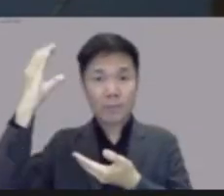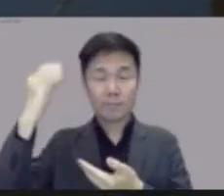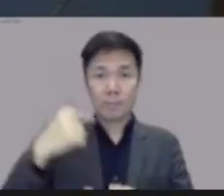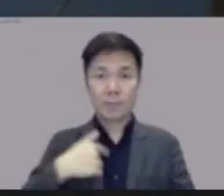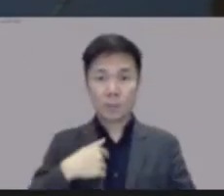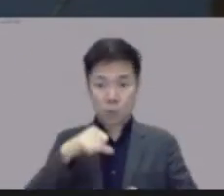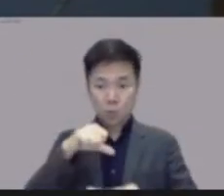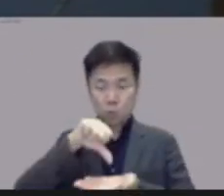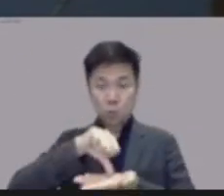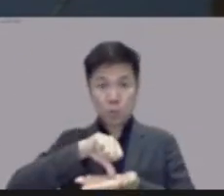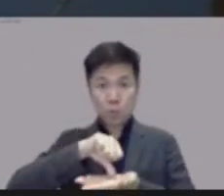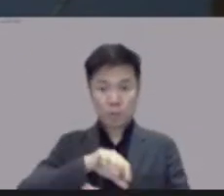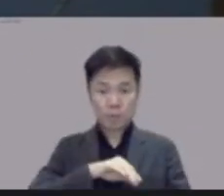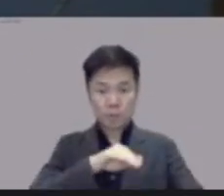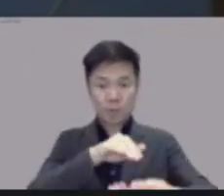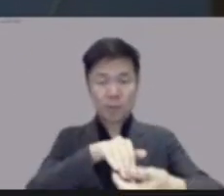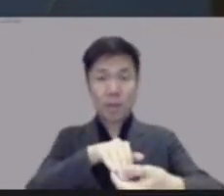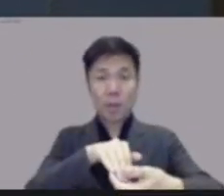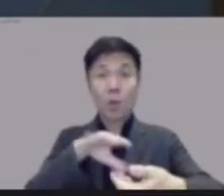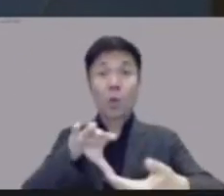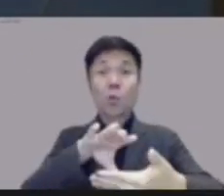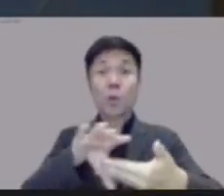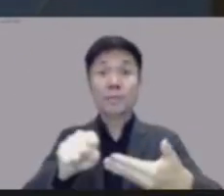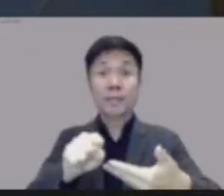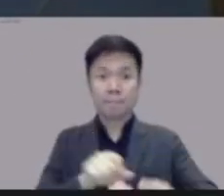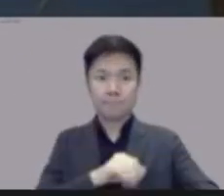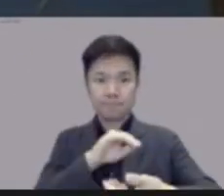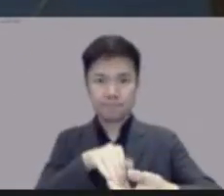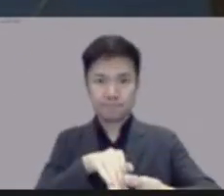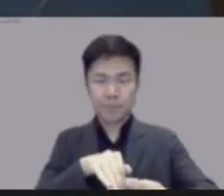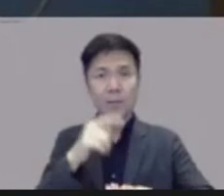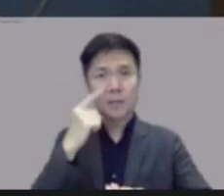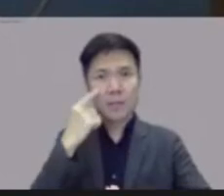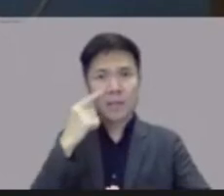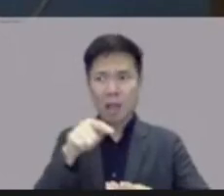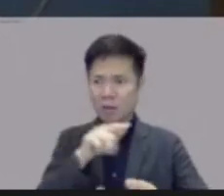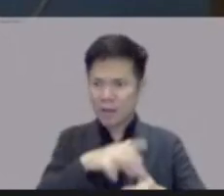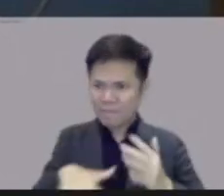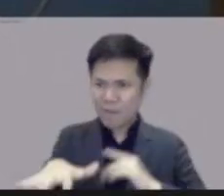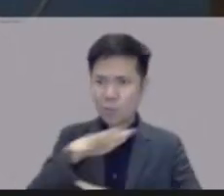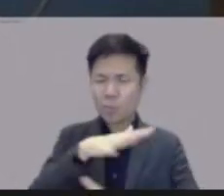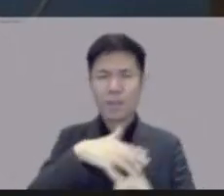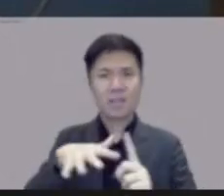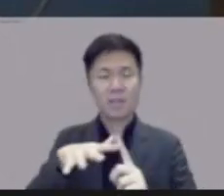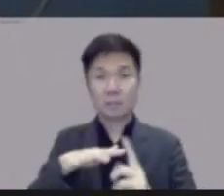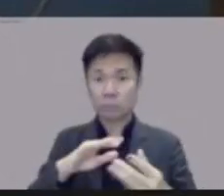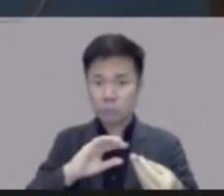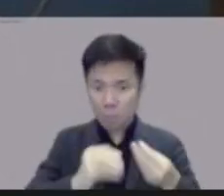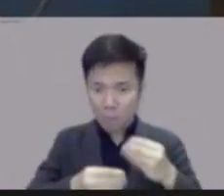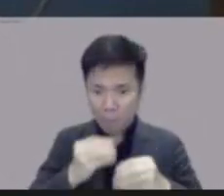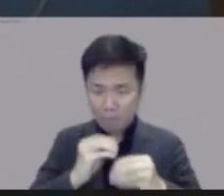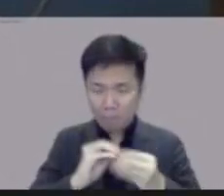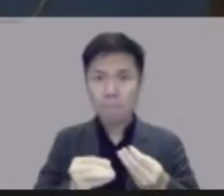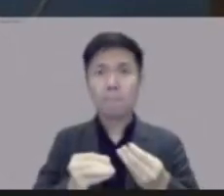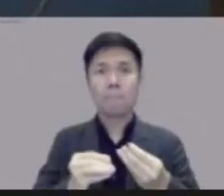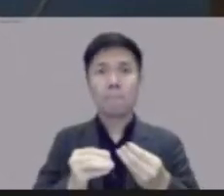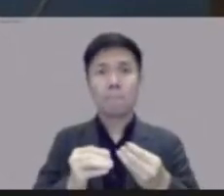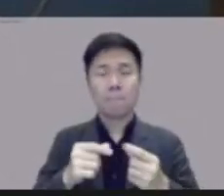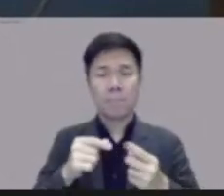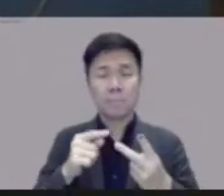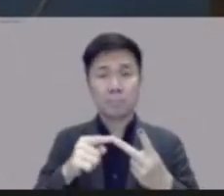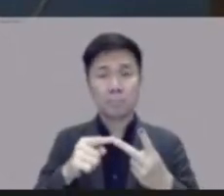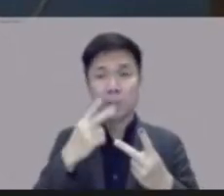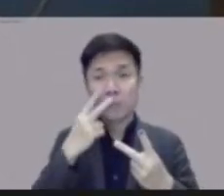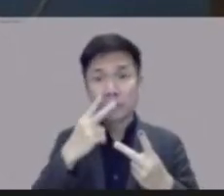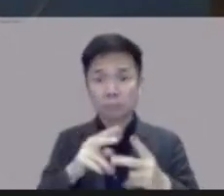cap to address and overcome some of these environmental challenges including the crisis of increasing Justice storms